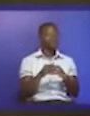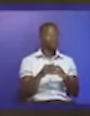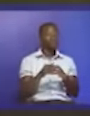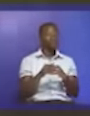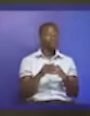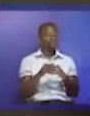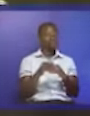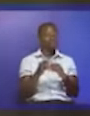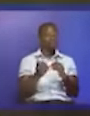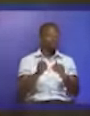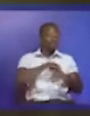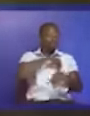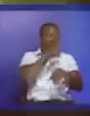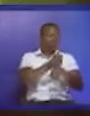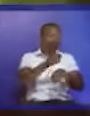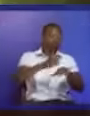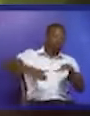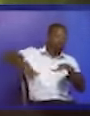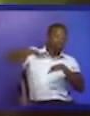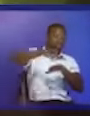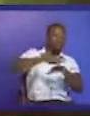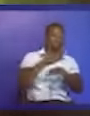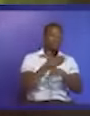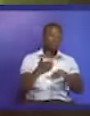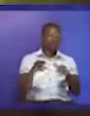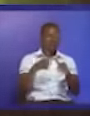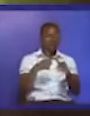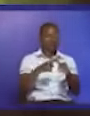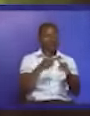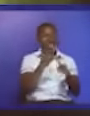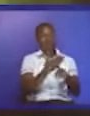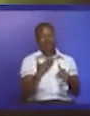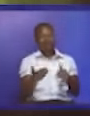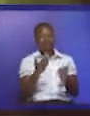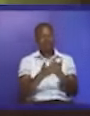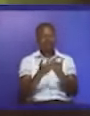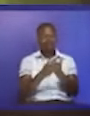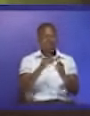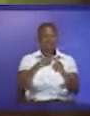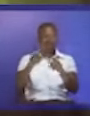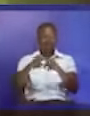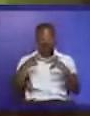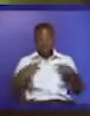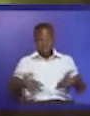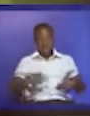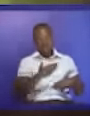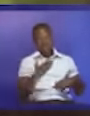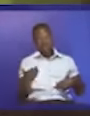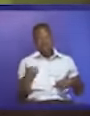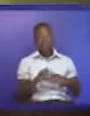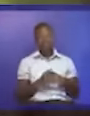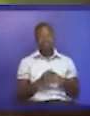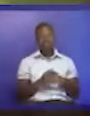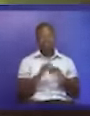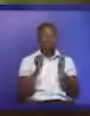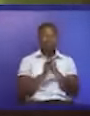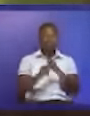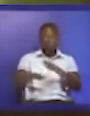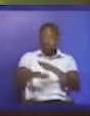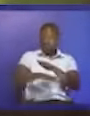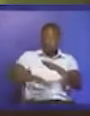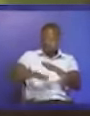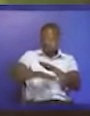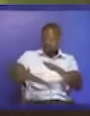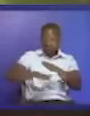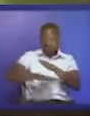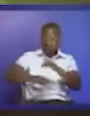Authority over things. Money, physical things. Surprisingly, that is the least level of